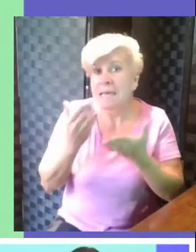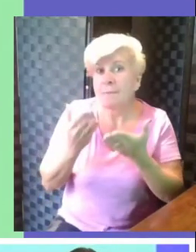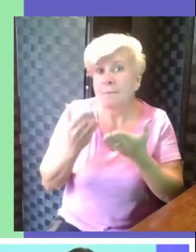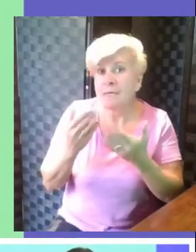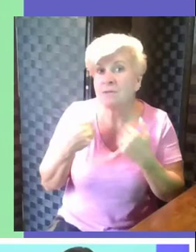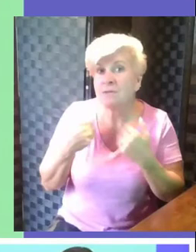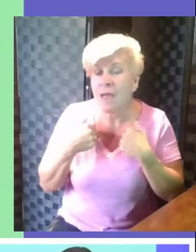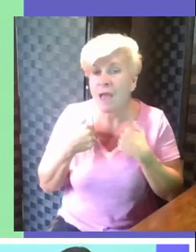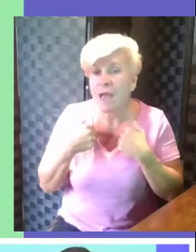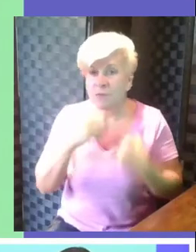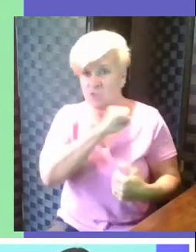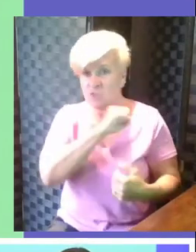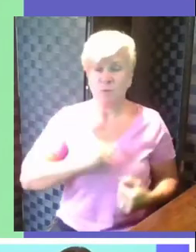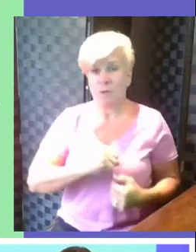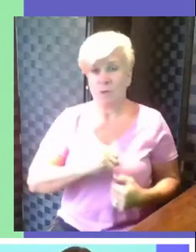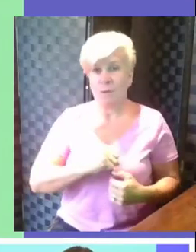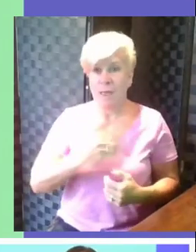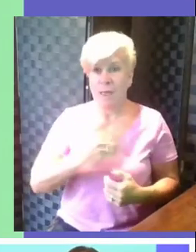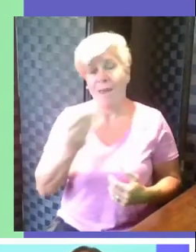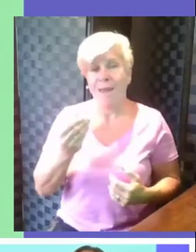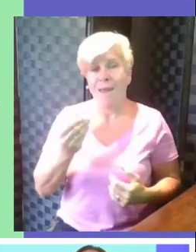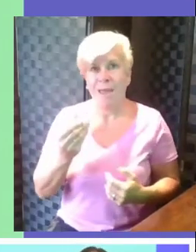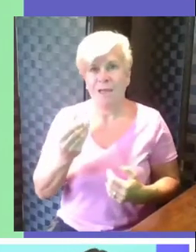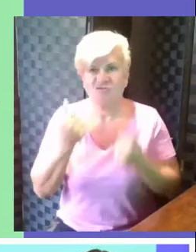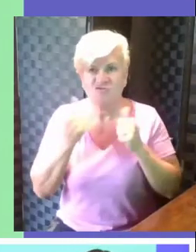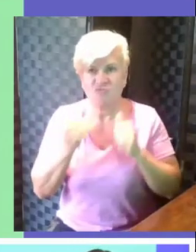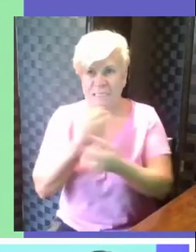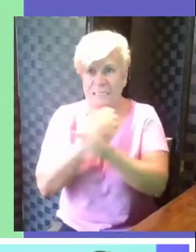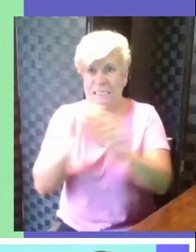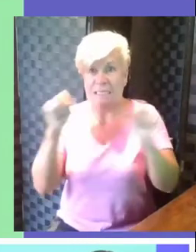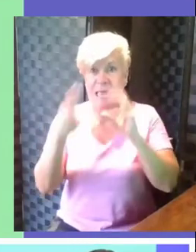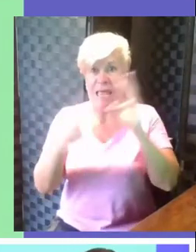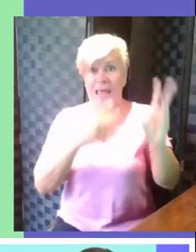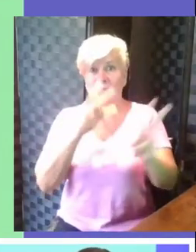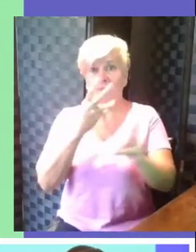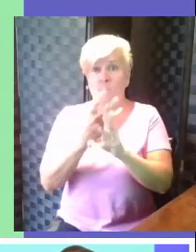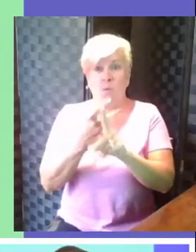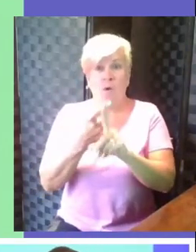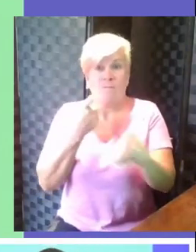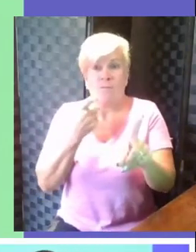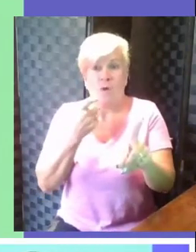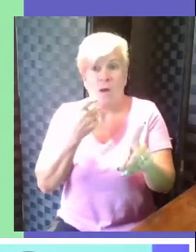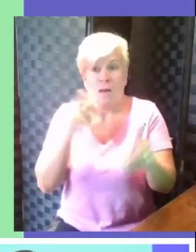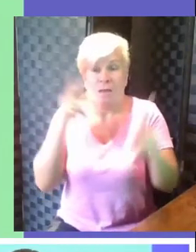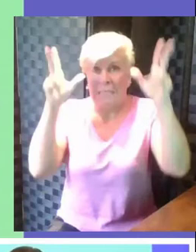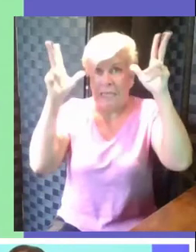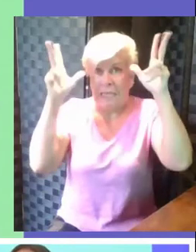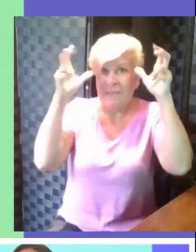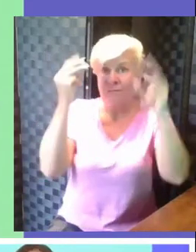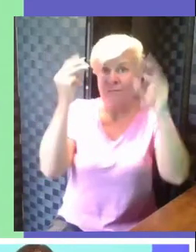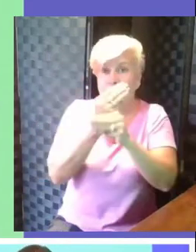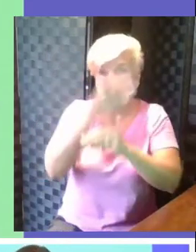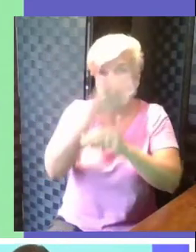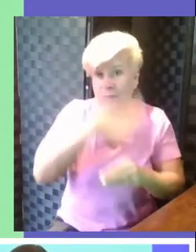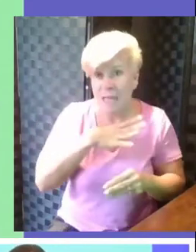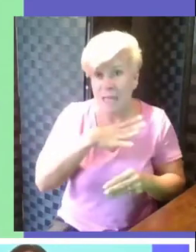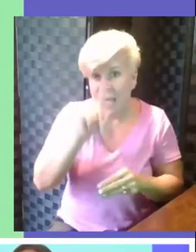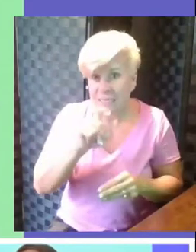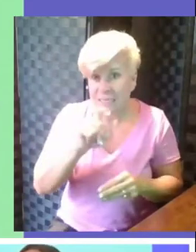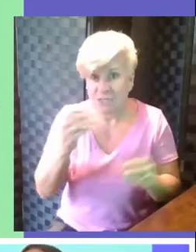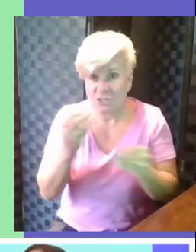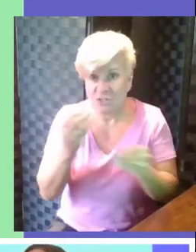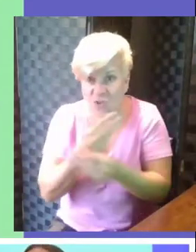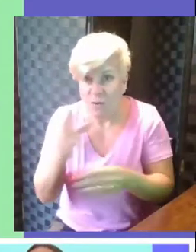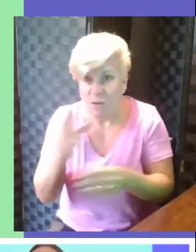you have a superhero, and he's trying to save the world from the evil math man, and he has to solve all of these problems